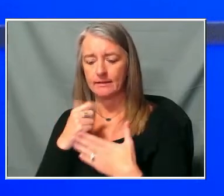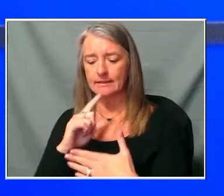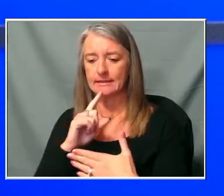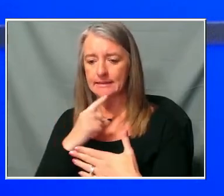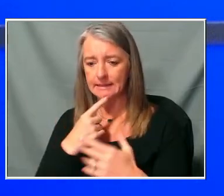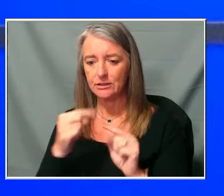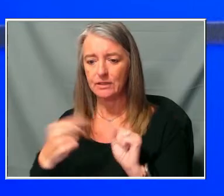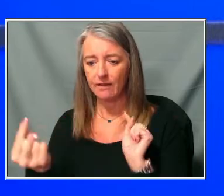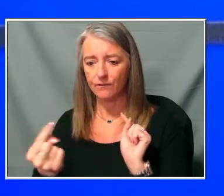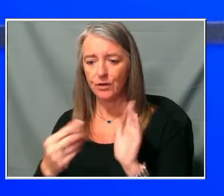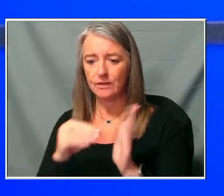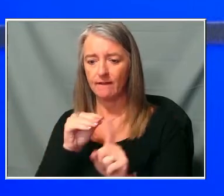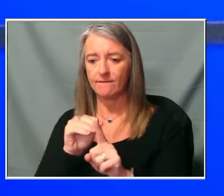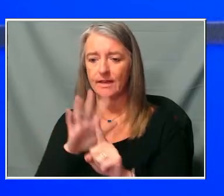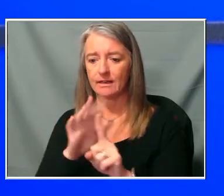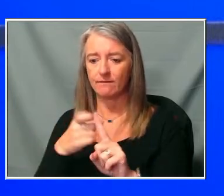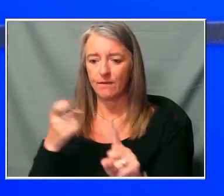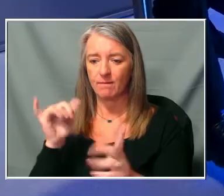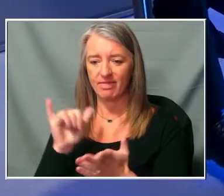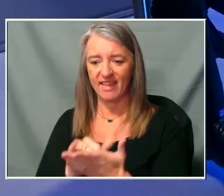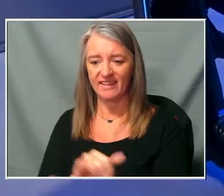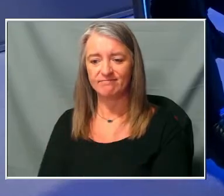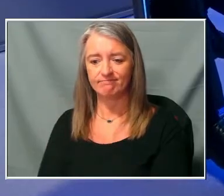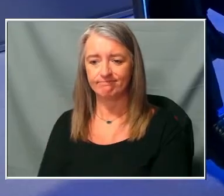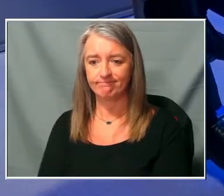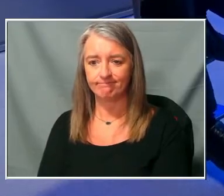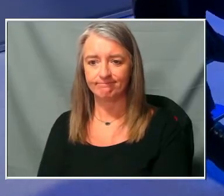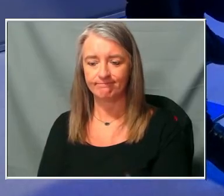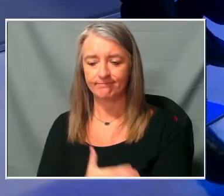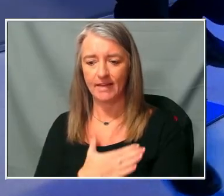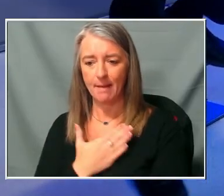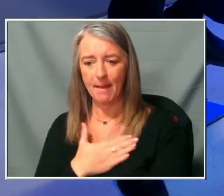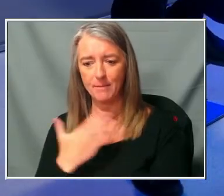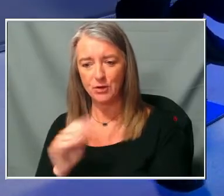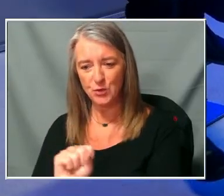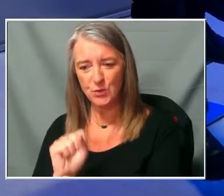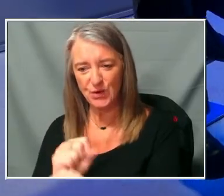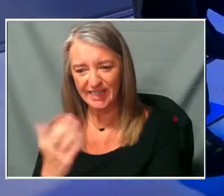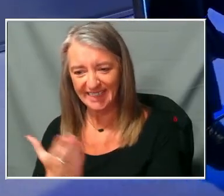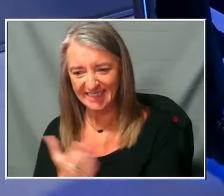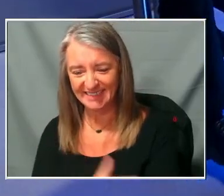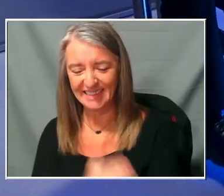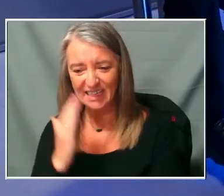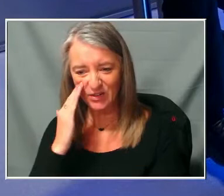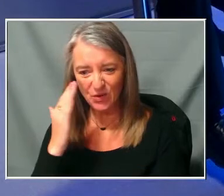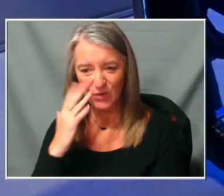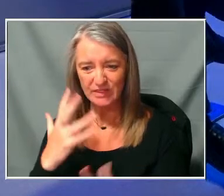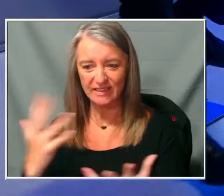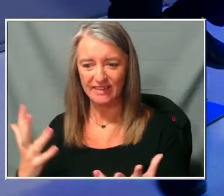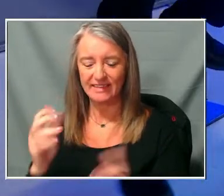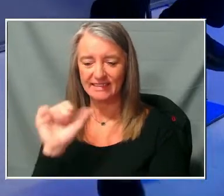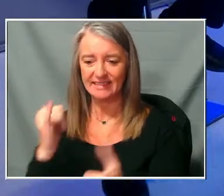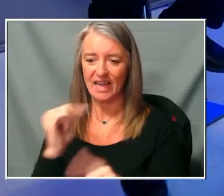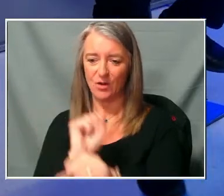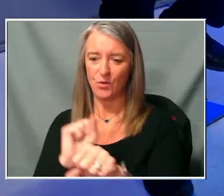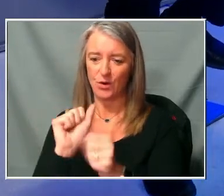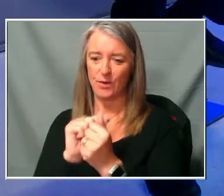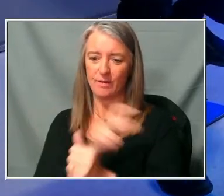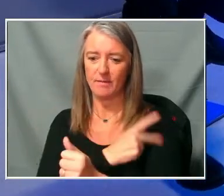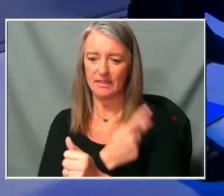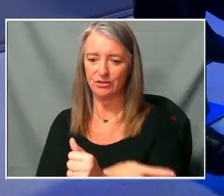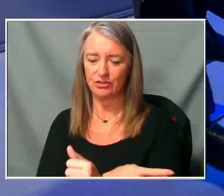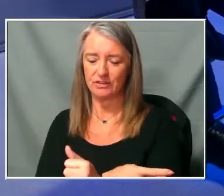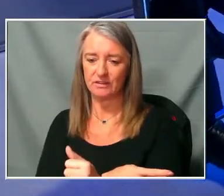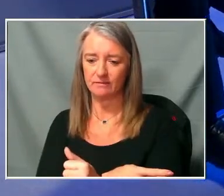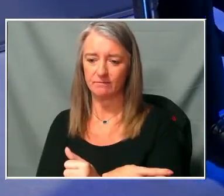effects from just that. Gosh, I'm so glad you work here. He knows a lot, and now you work with our patients. They must be,